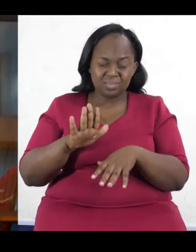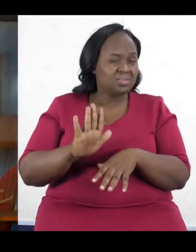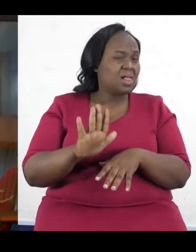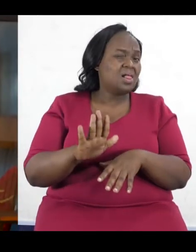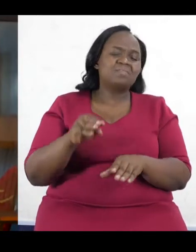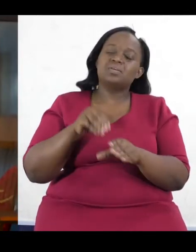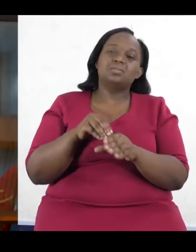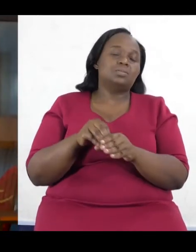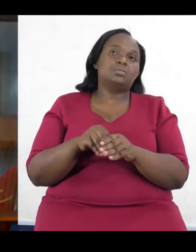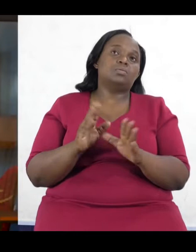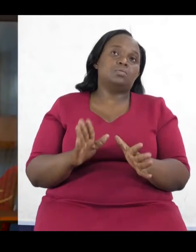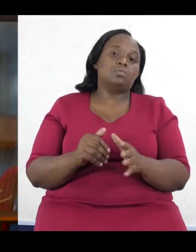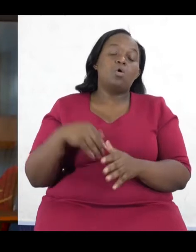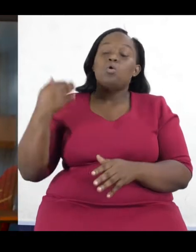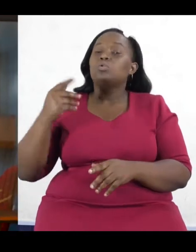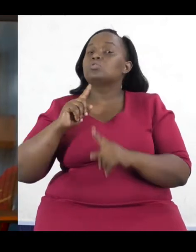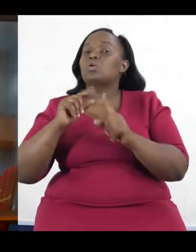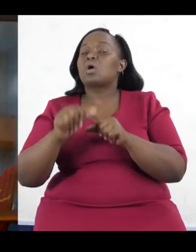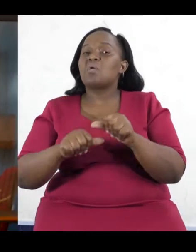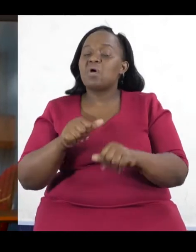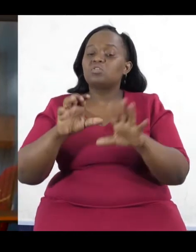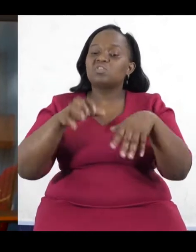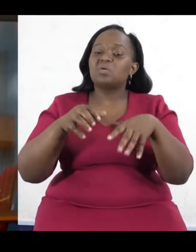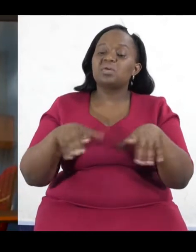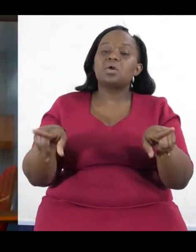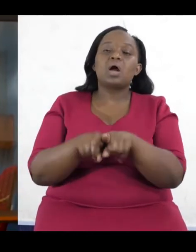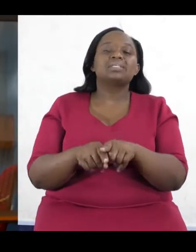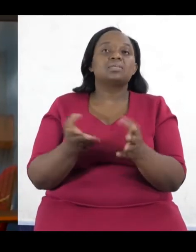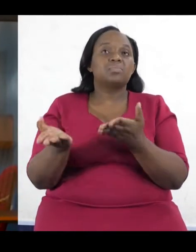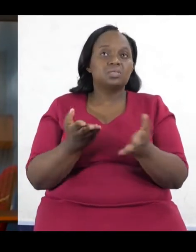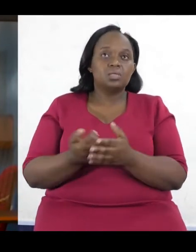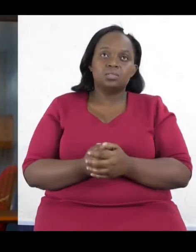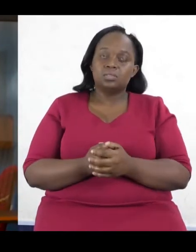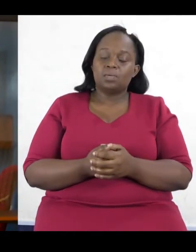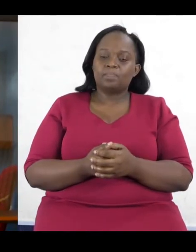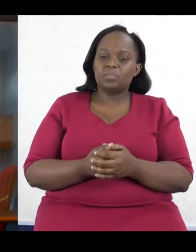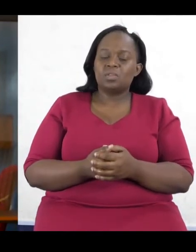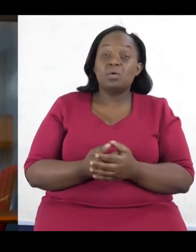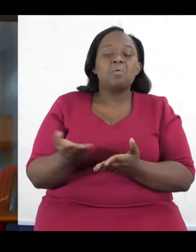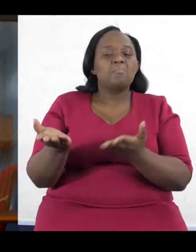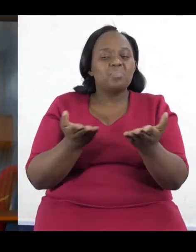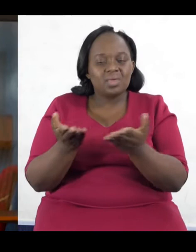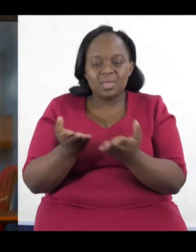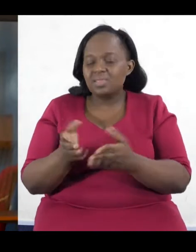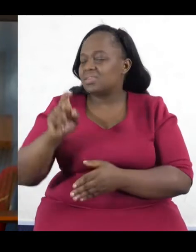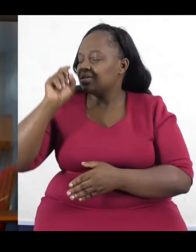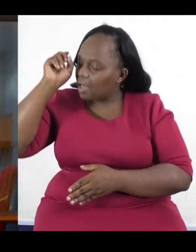investment. We always talk about agribusiness or farming as a business. And there is no business that you don't require